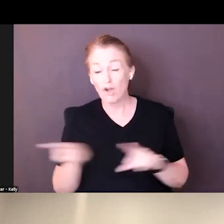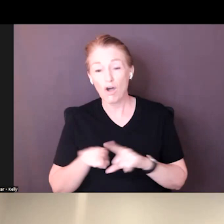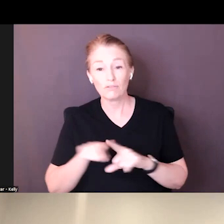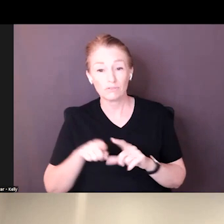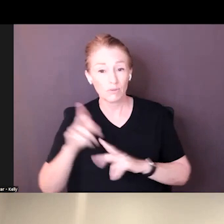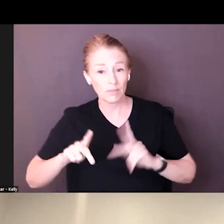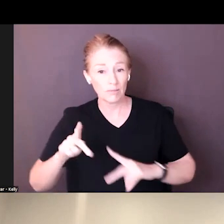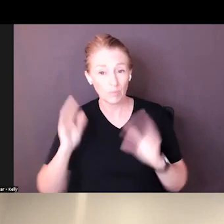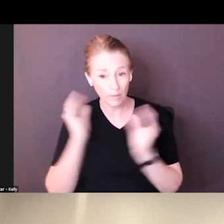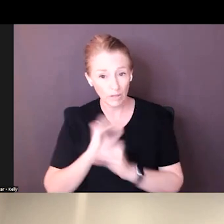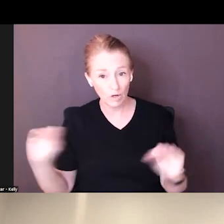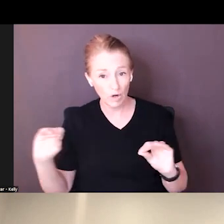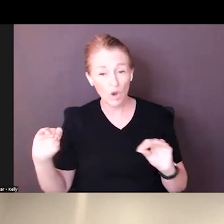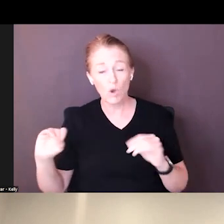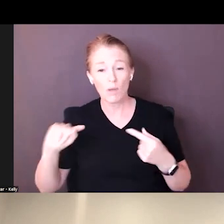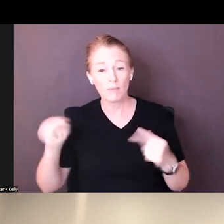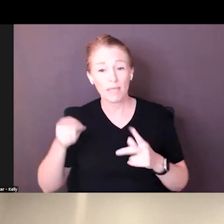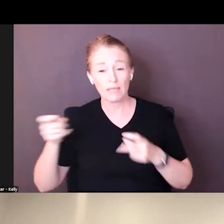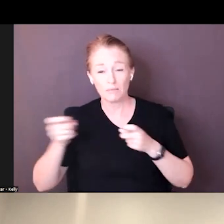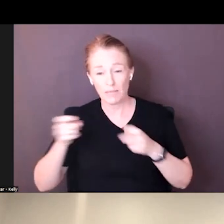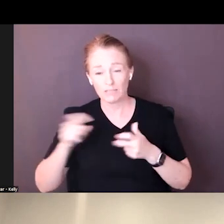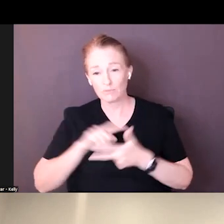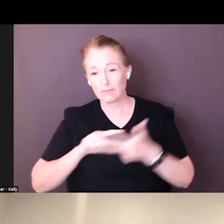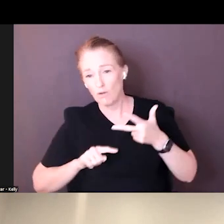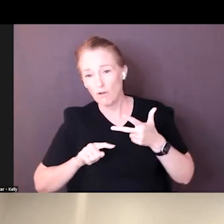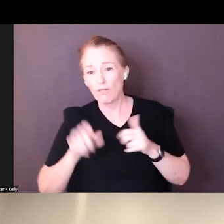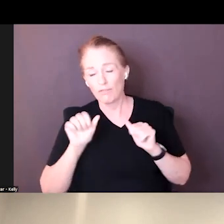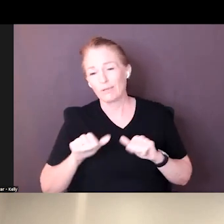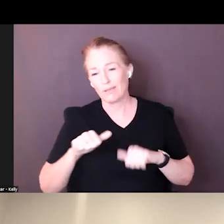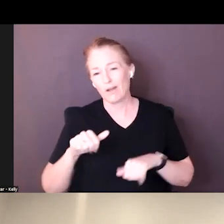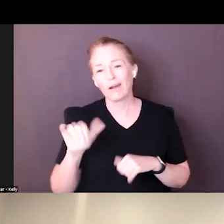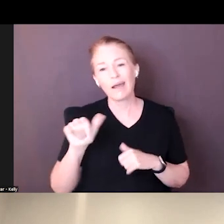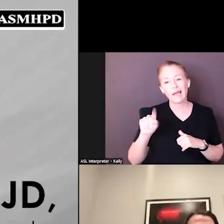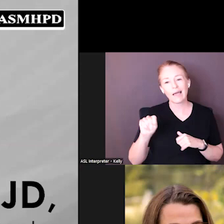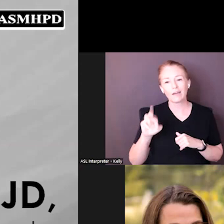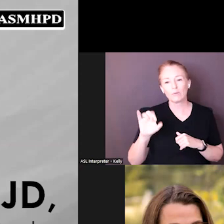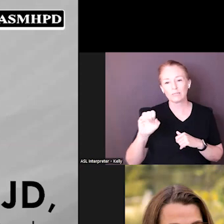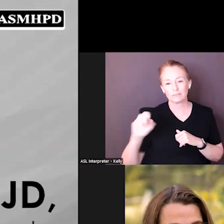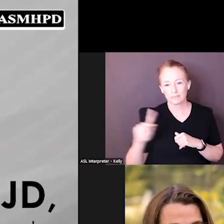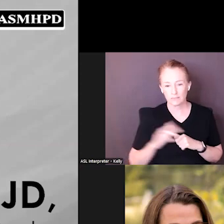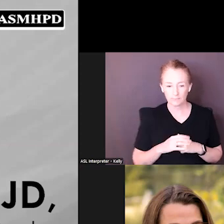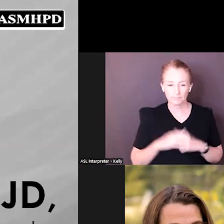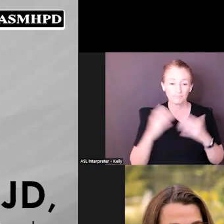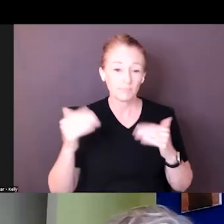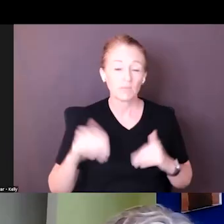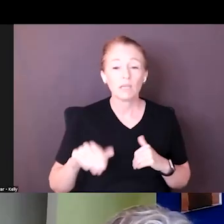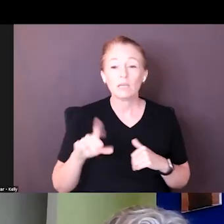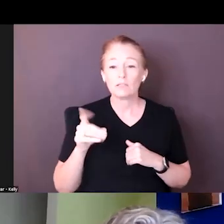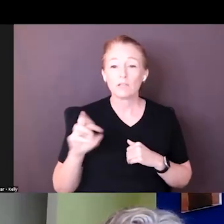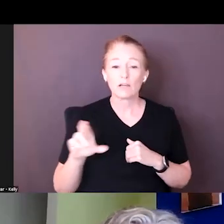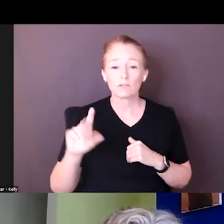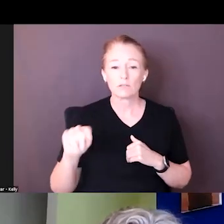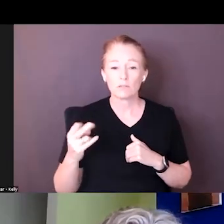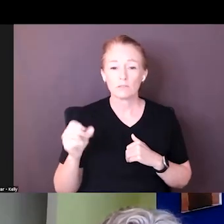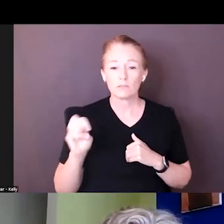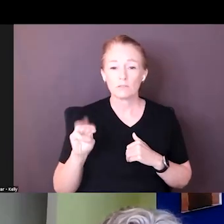you for bringing so many points to light. And Dr. Thomas Joyner is here to be with us.